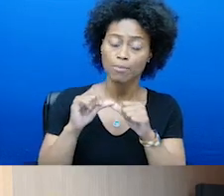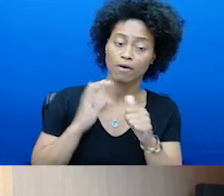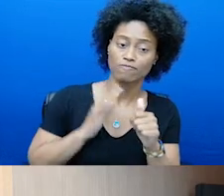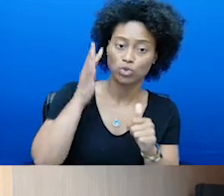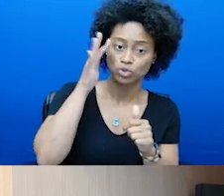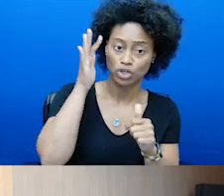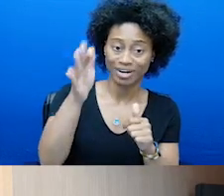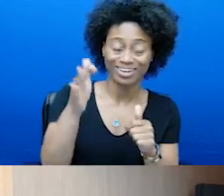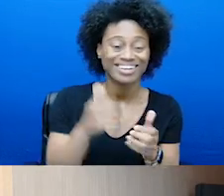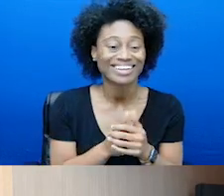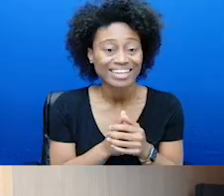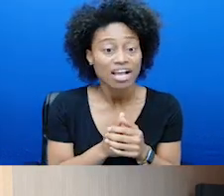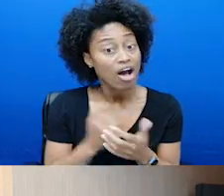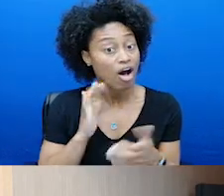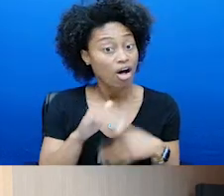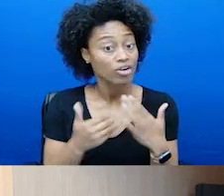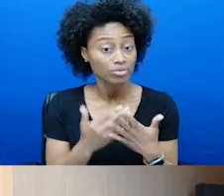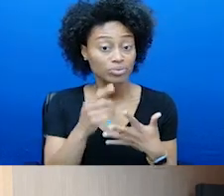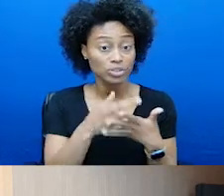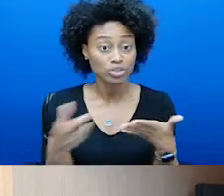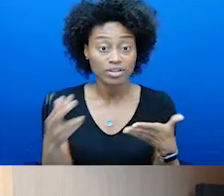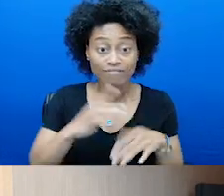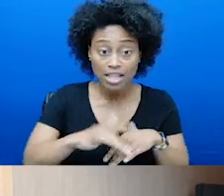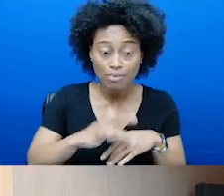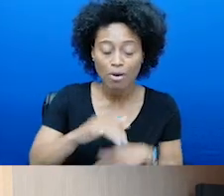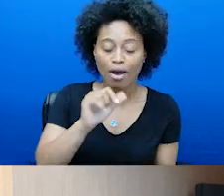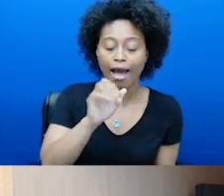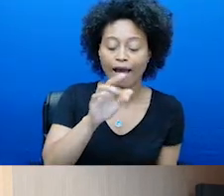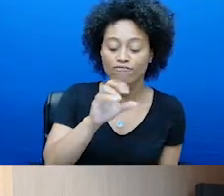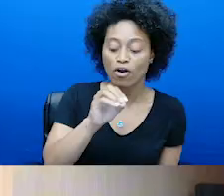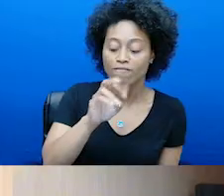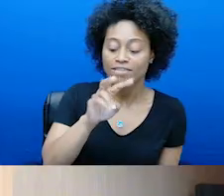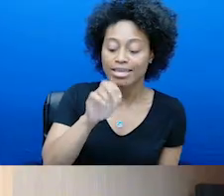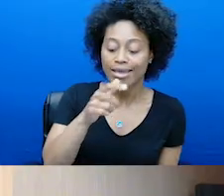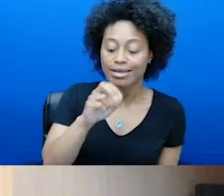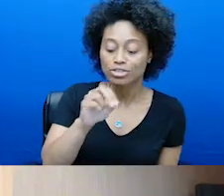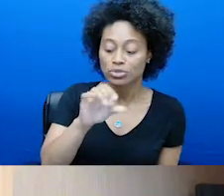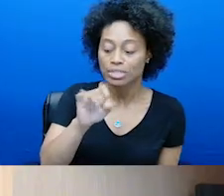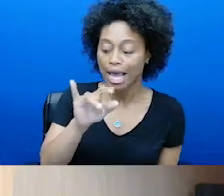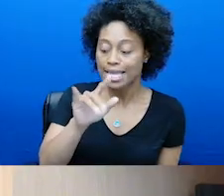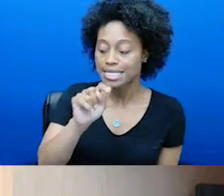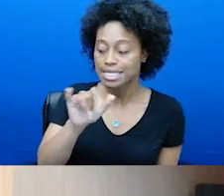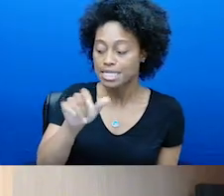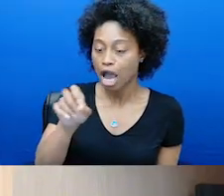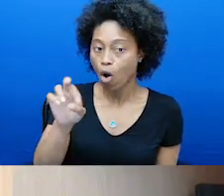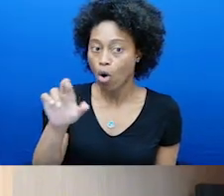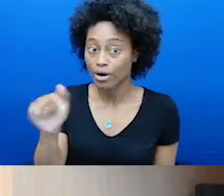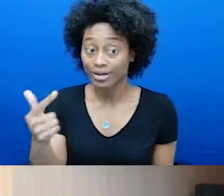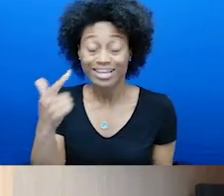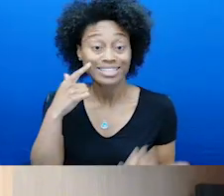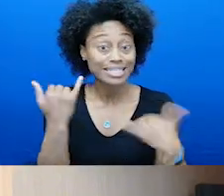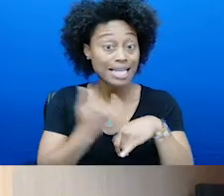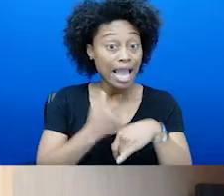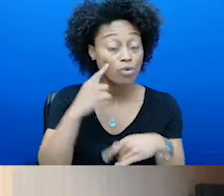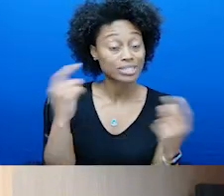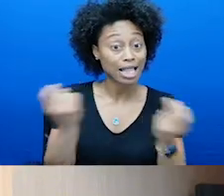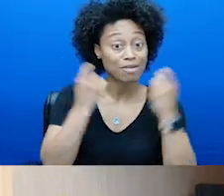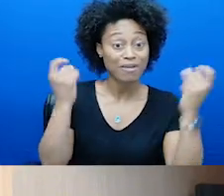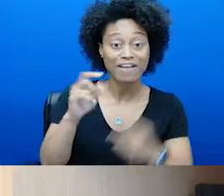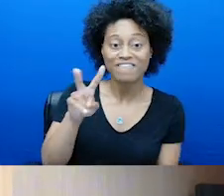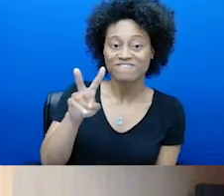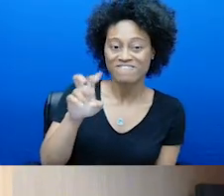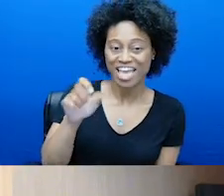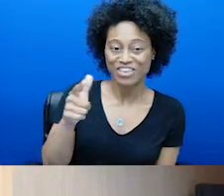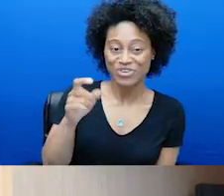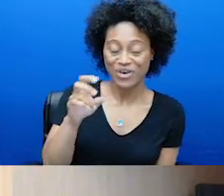are free and available at afrovegansociety.org. Also, this month during Black History Month, we are celebrating Veguary, which